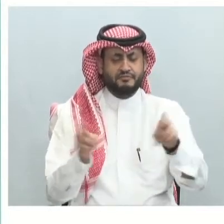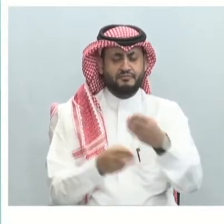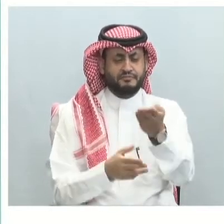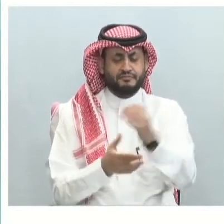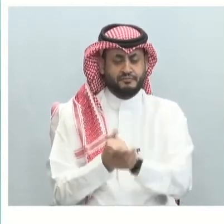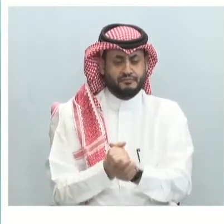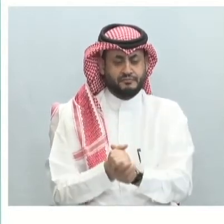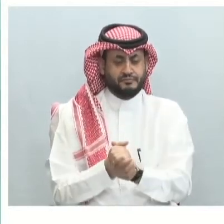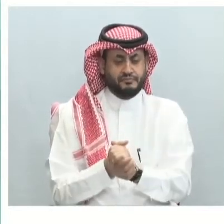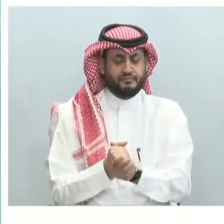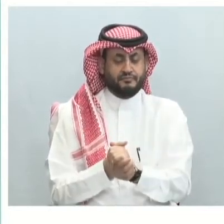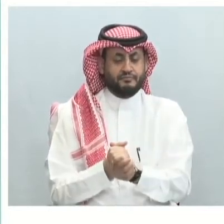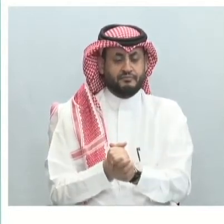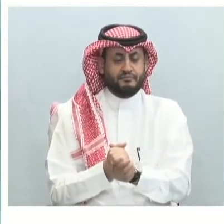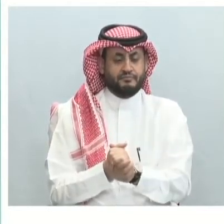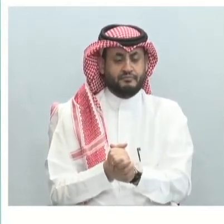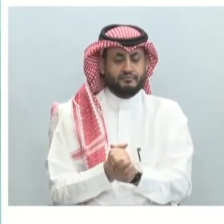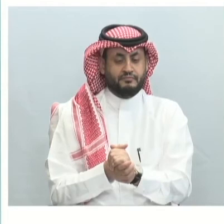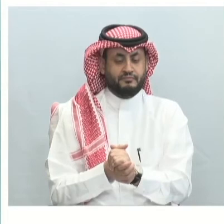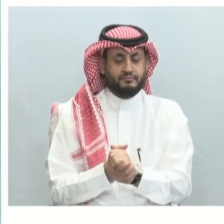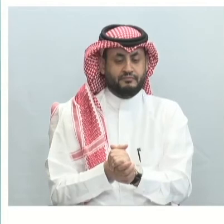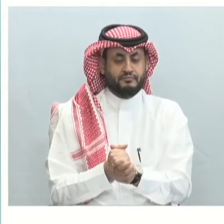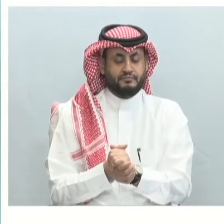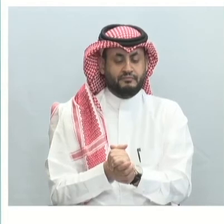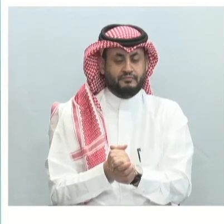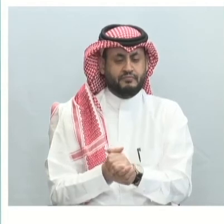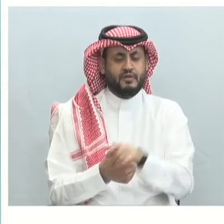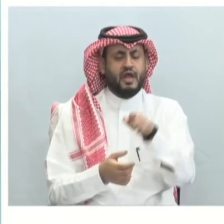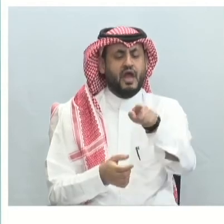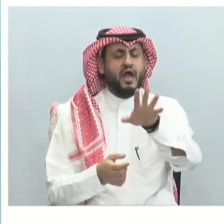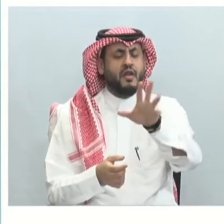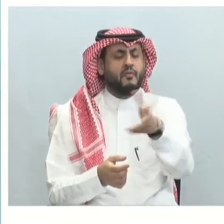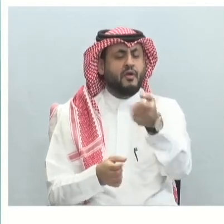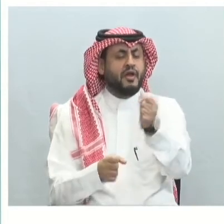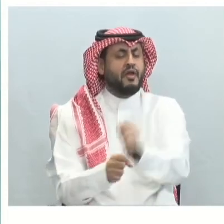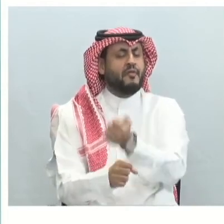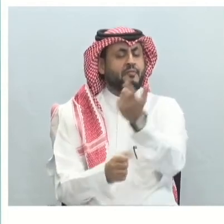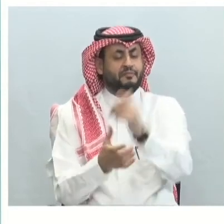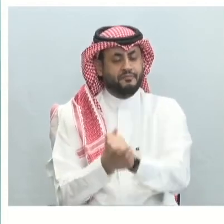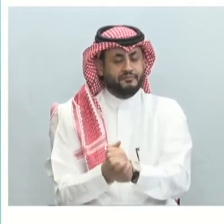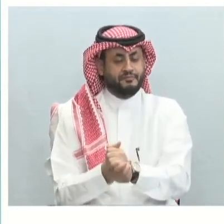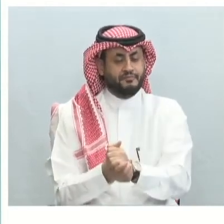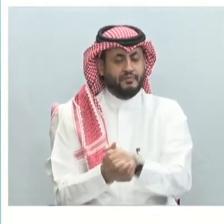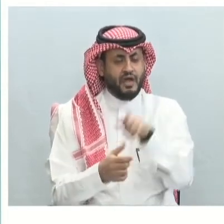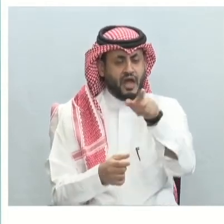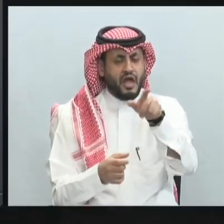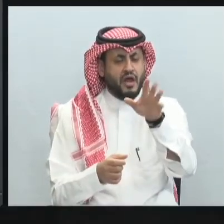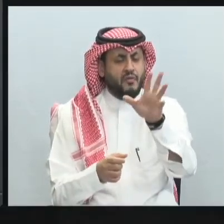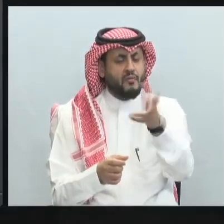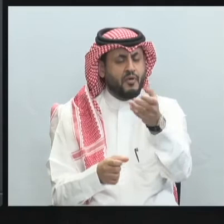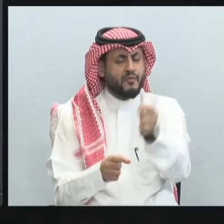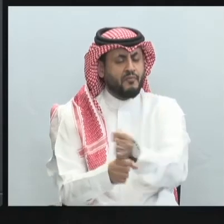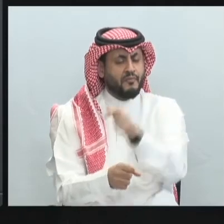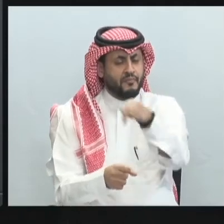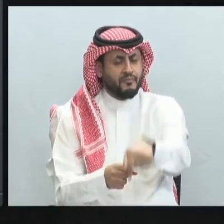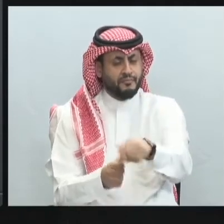and chant. Okay, so what are you doing? What does it mean, what are you doing? Yes. What